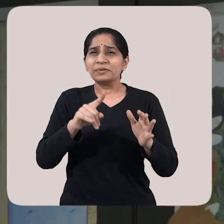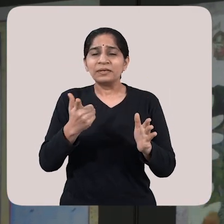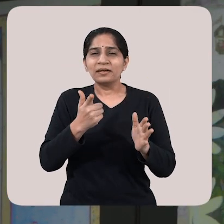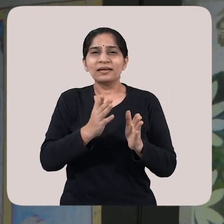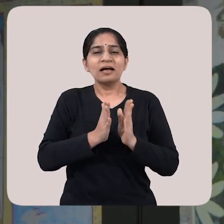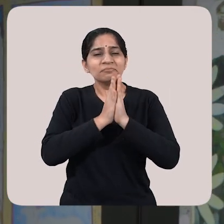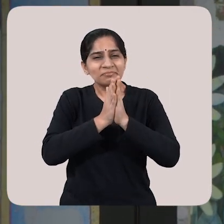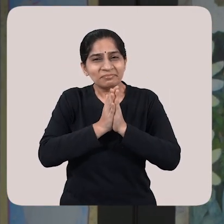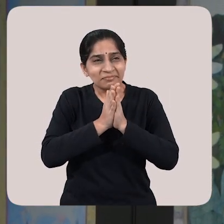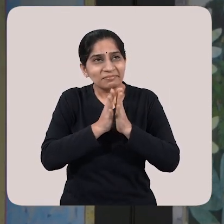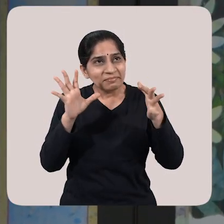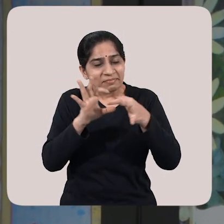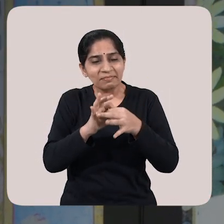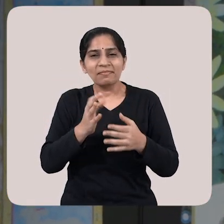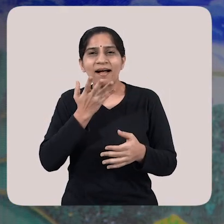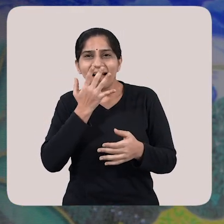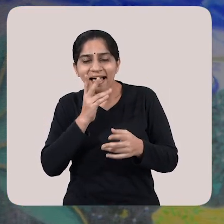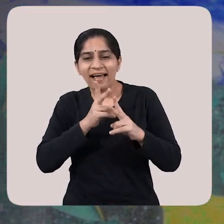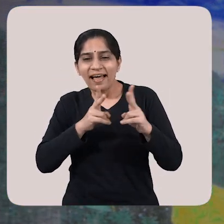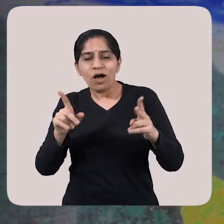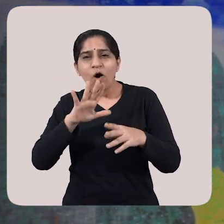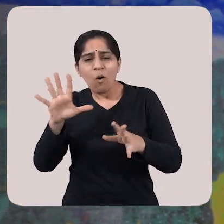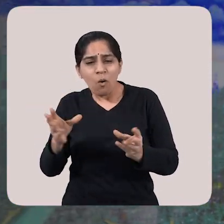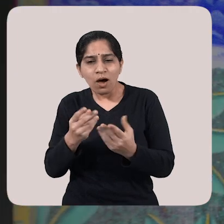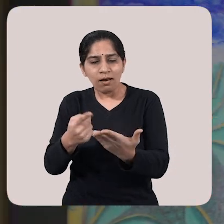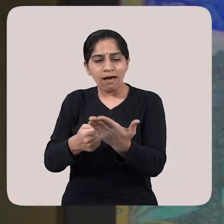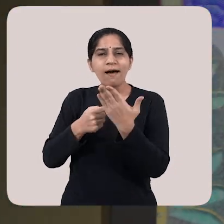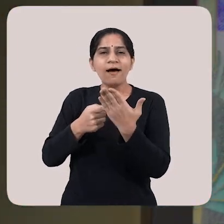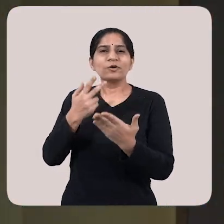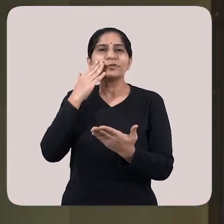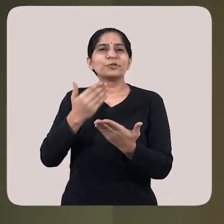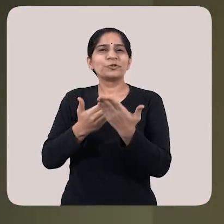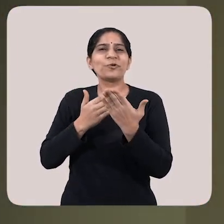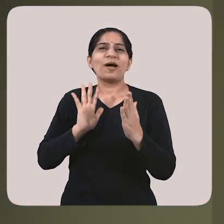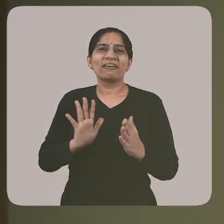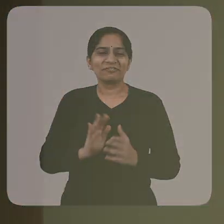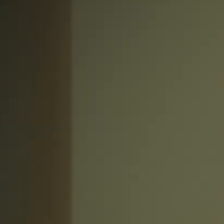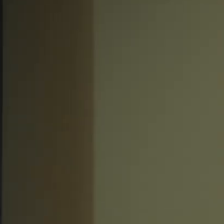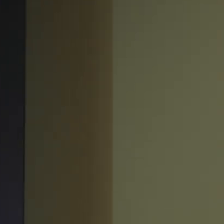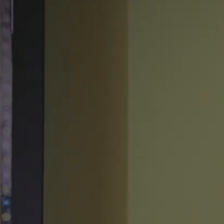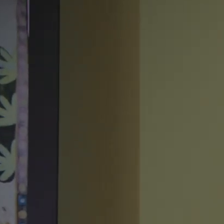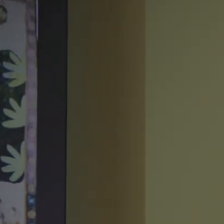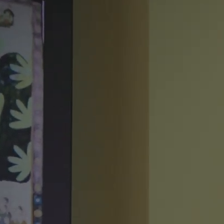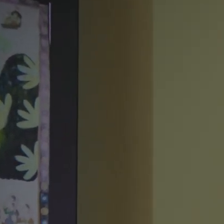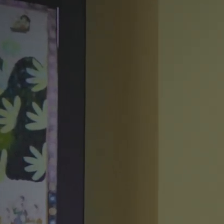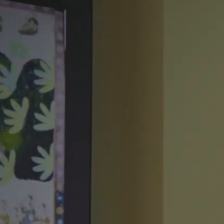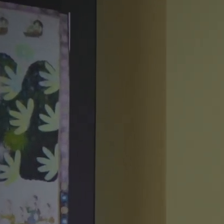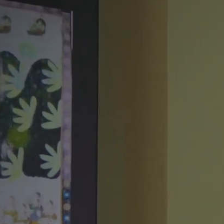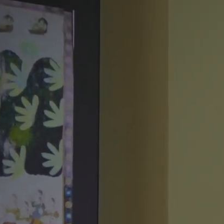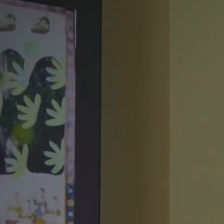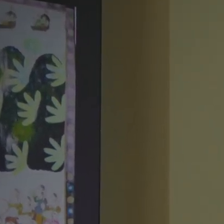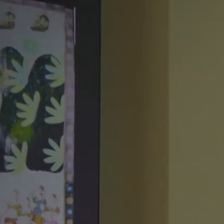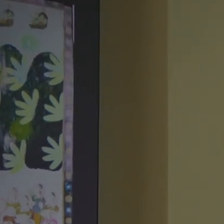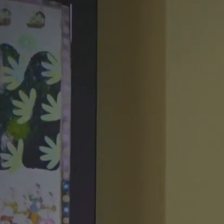into a blooming paradise, where devotion and nature merge in a harmony of colors and emotions.